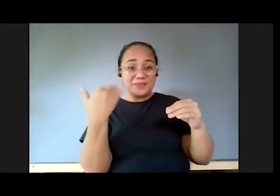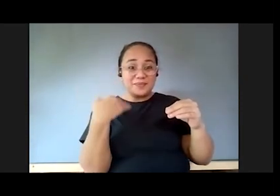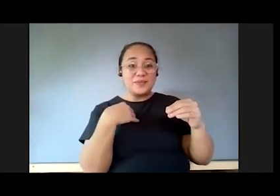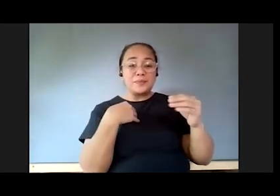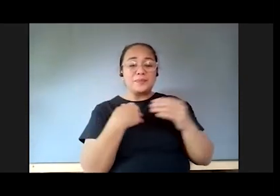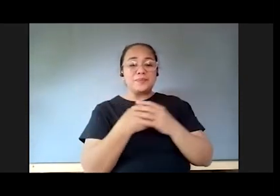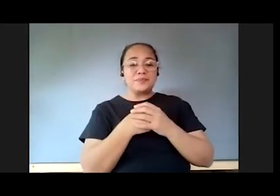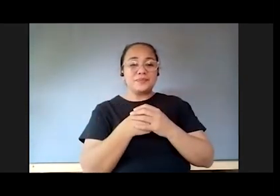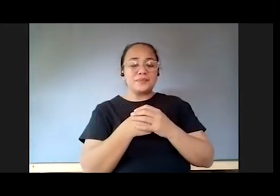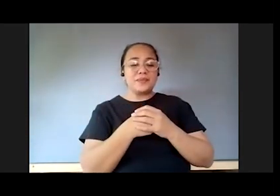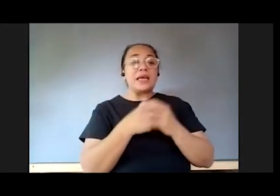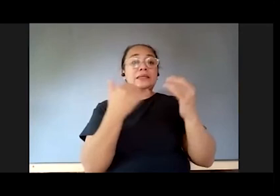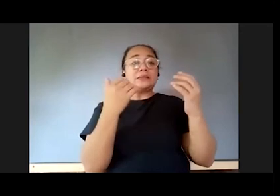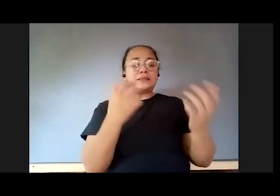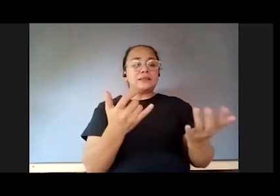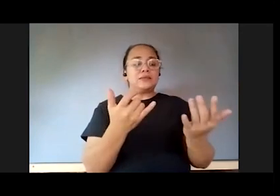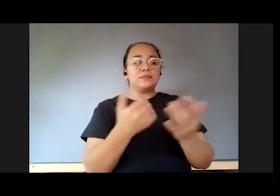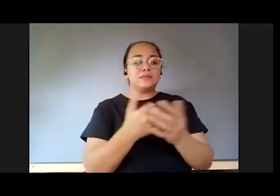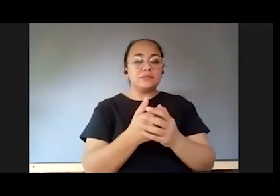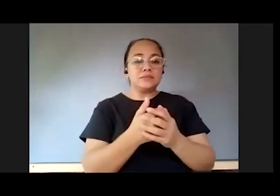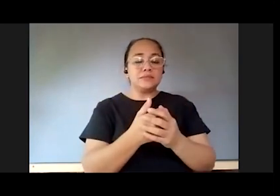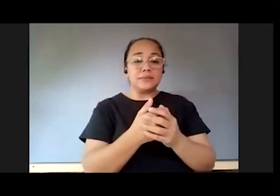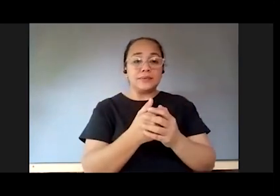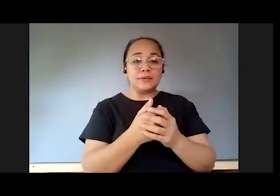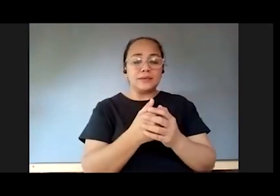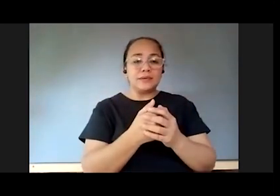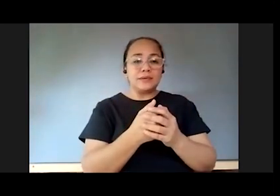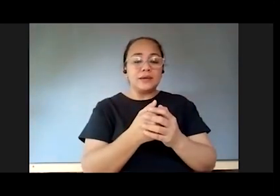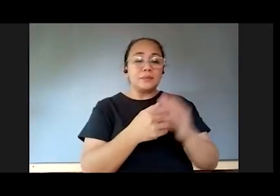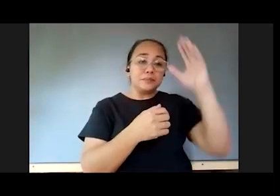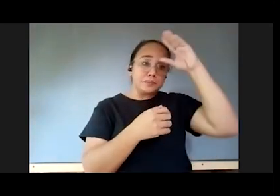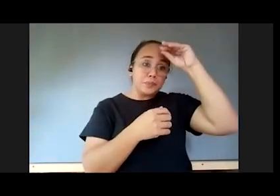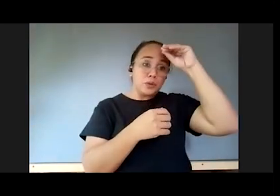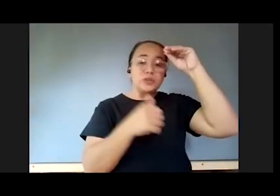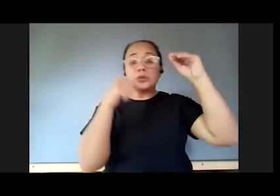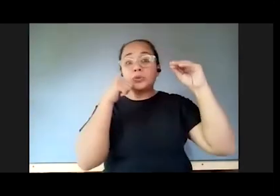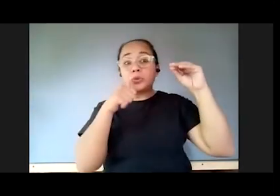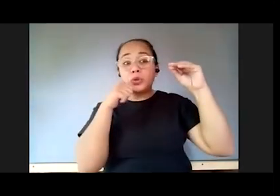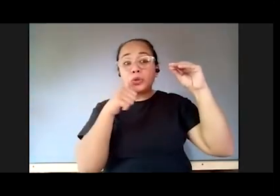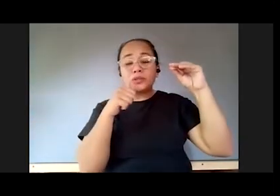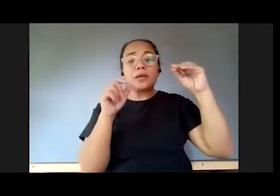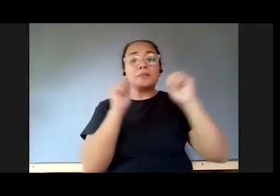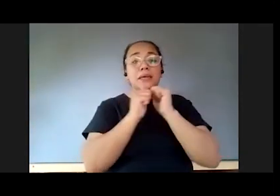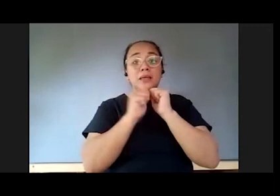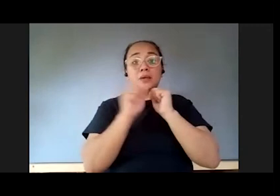Okay, and in that case, um, boys and girls would be an object.